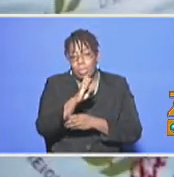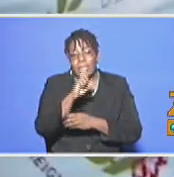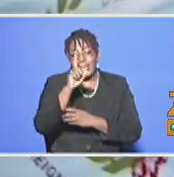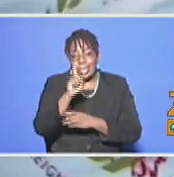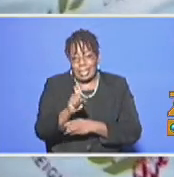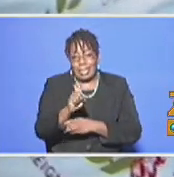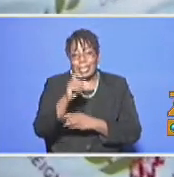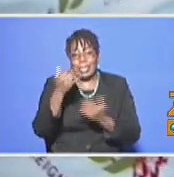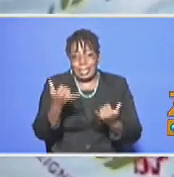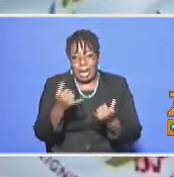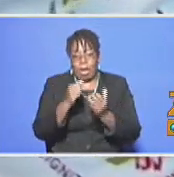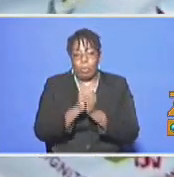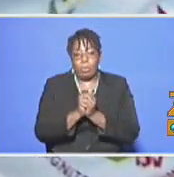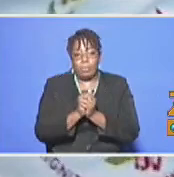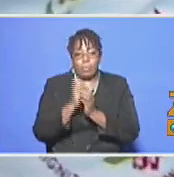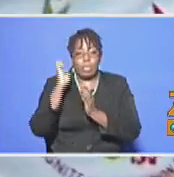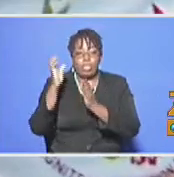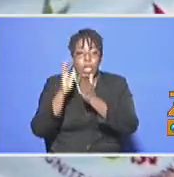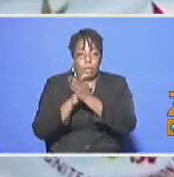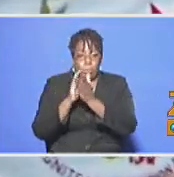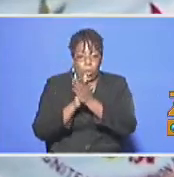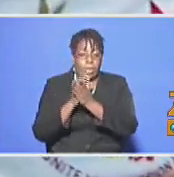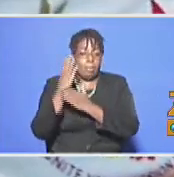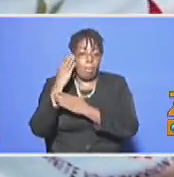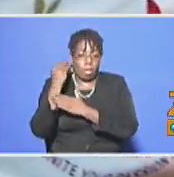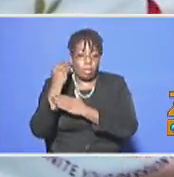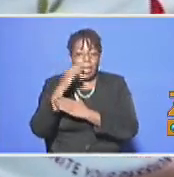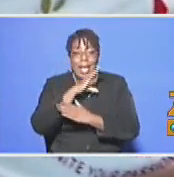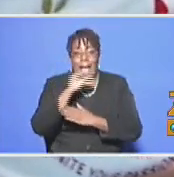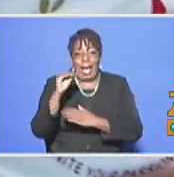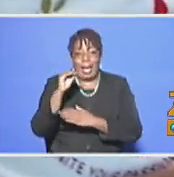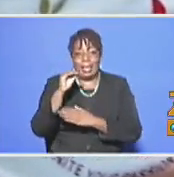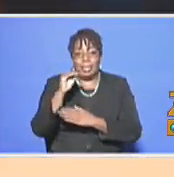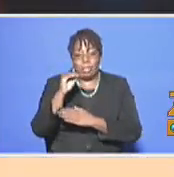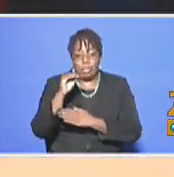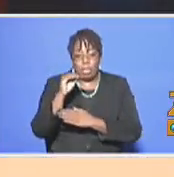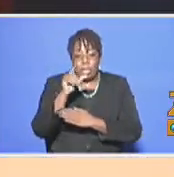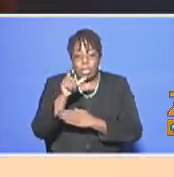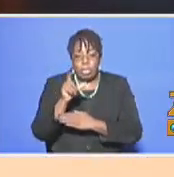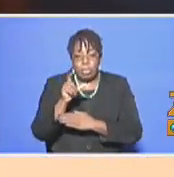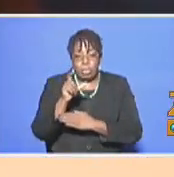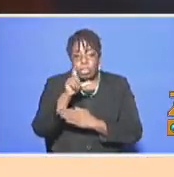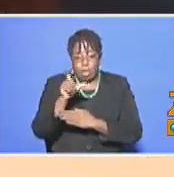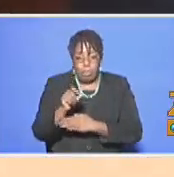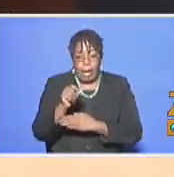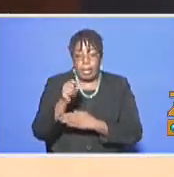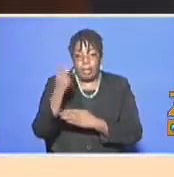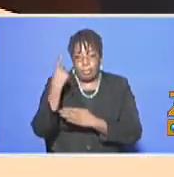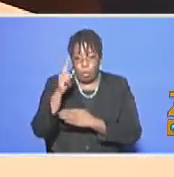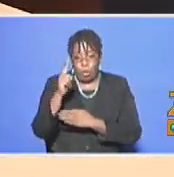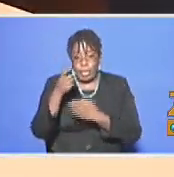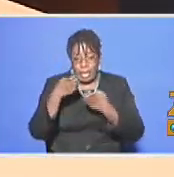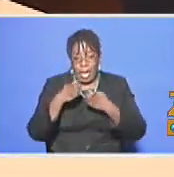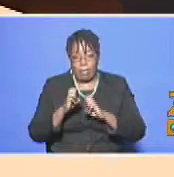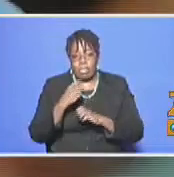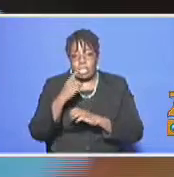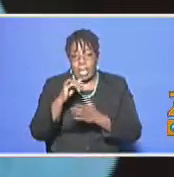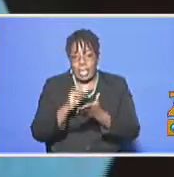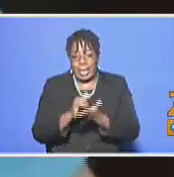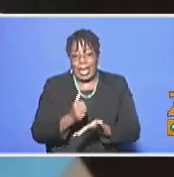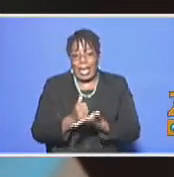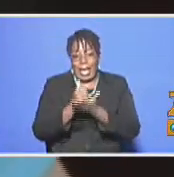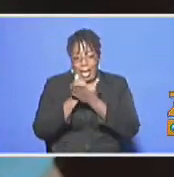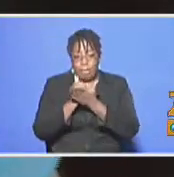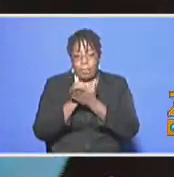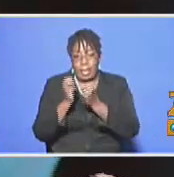now. Etienne applauded the U.S., Mexico, and Japan that are among those giving to the global vaccination effort that she says is helping